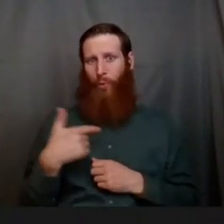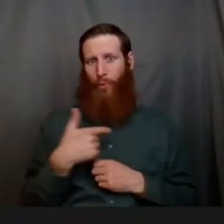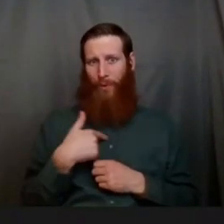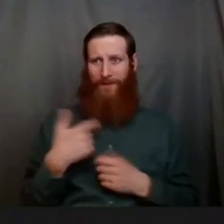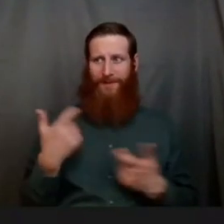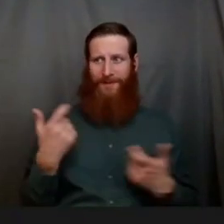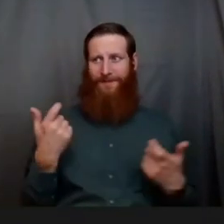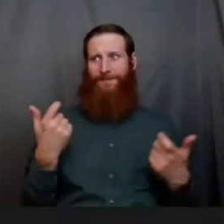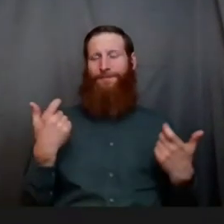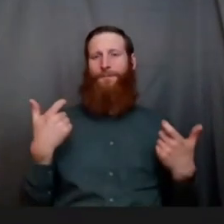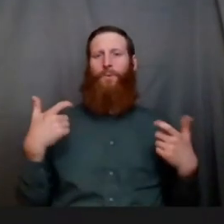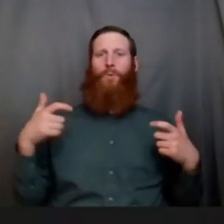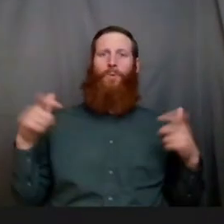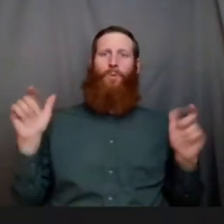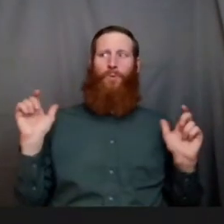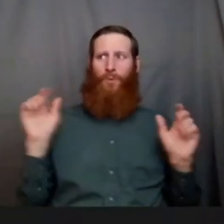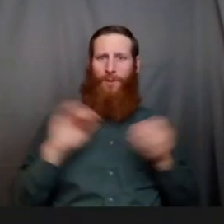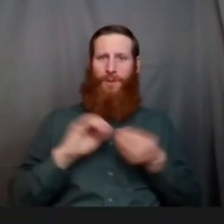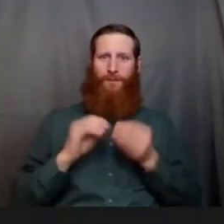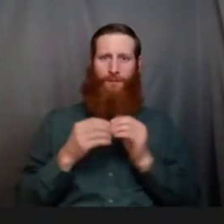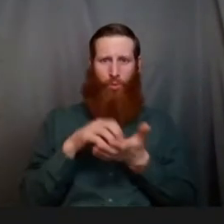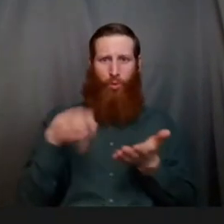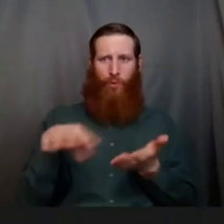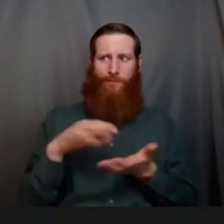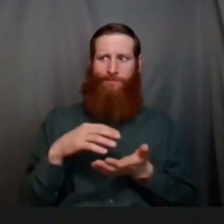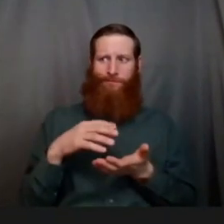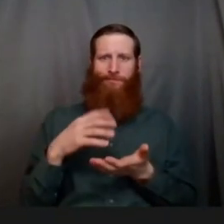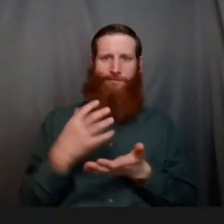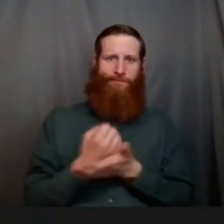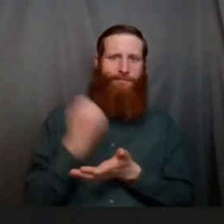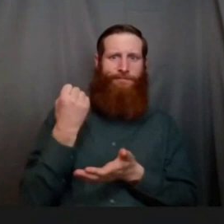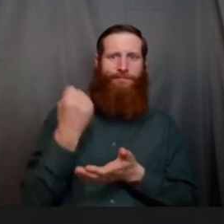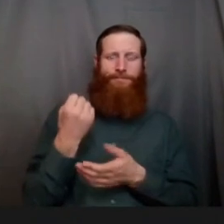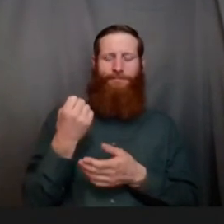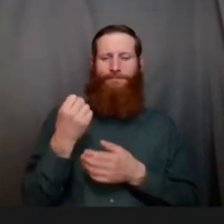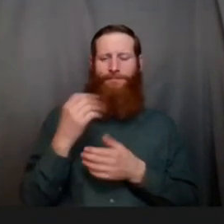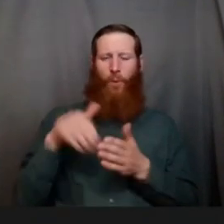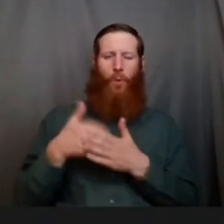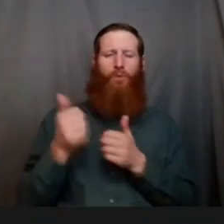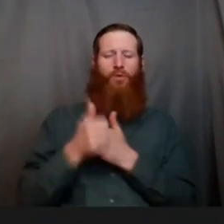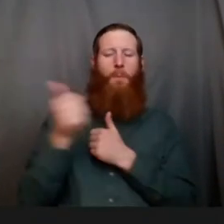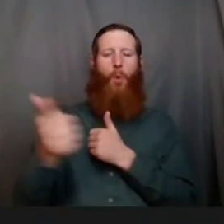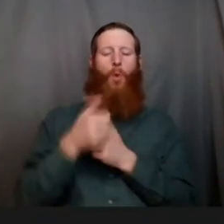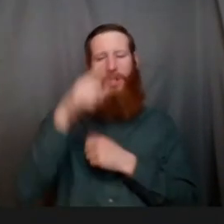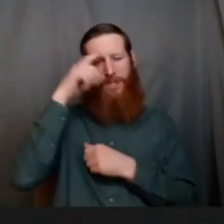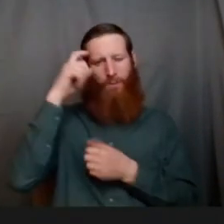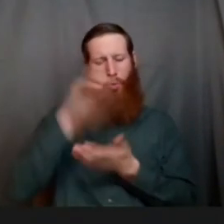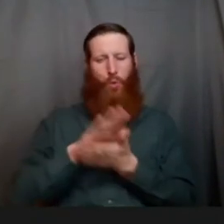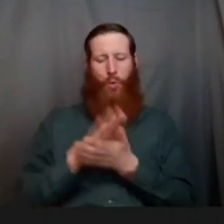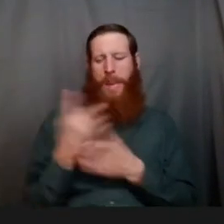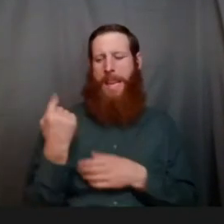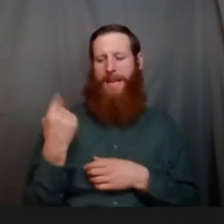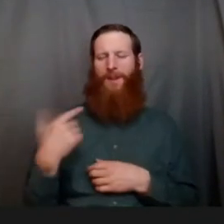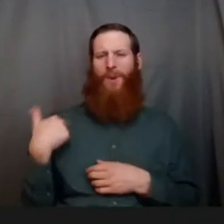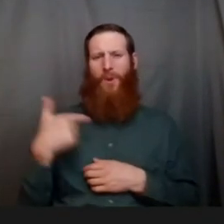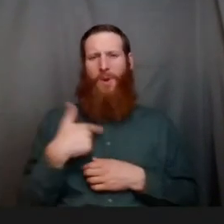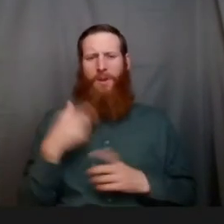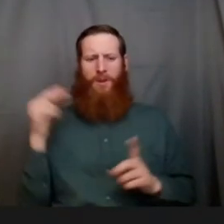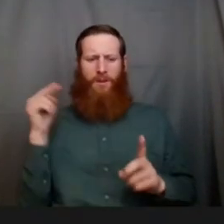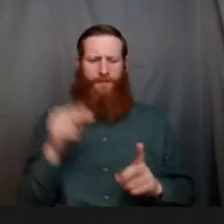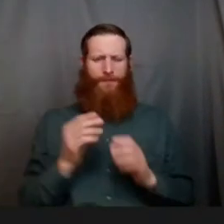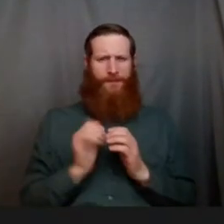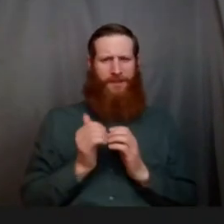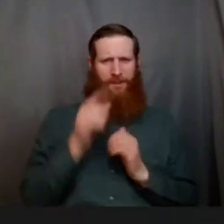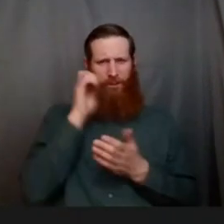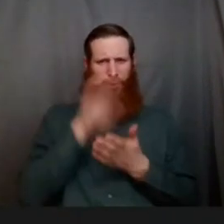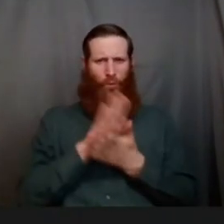of students take advantage of our all remote summer school last year, but we are looking at ways of how our summer school will look